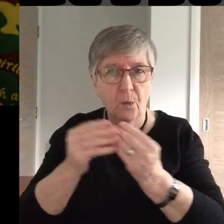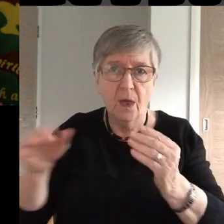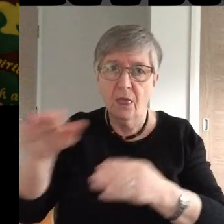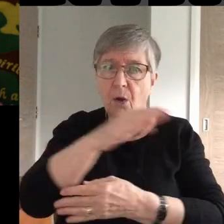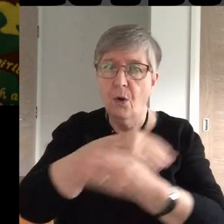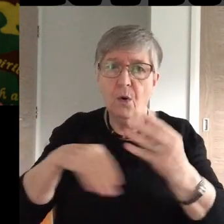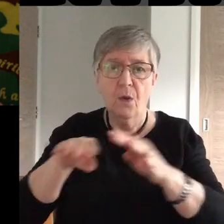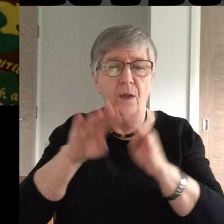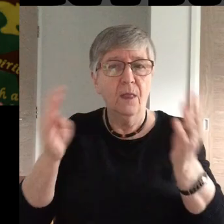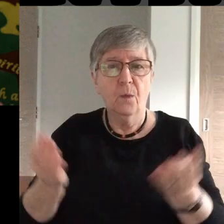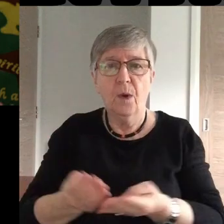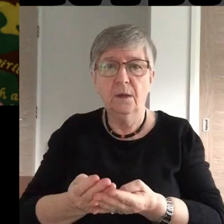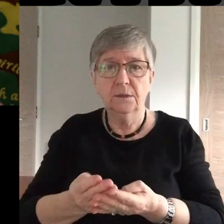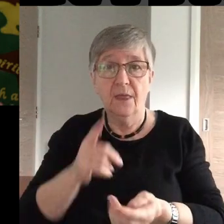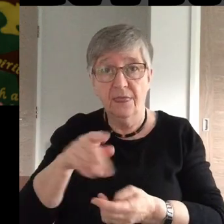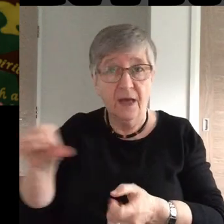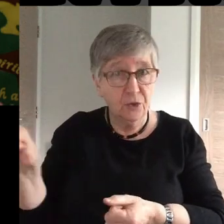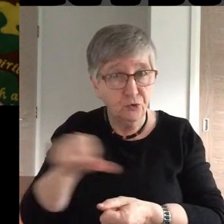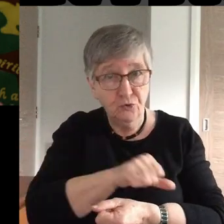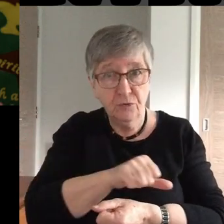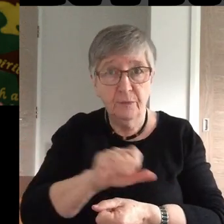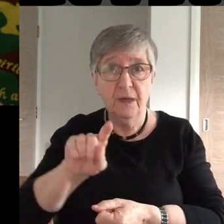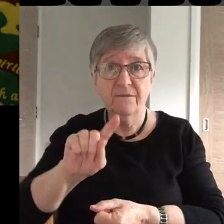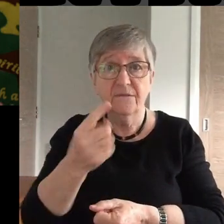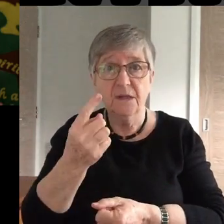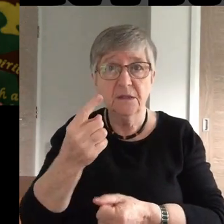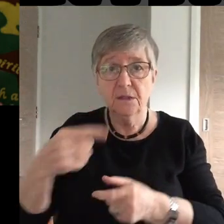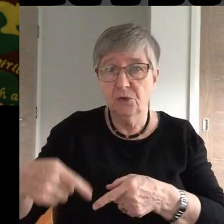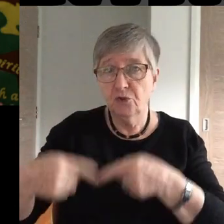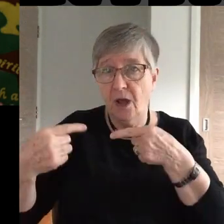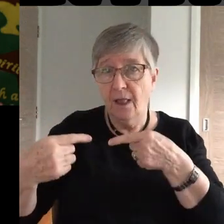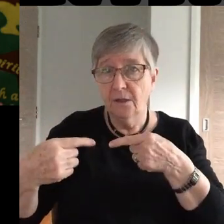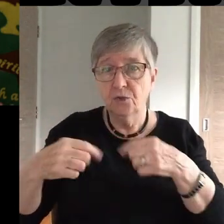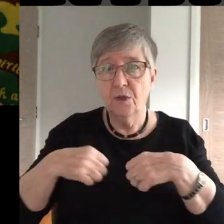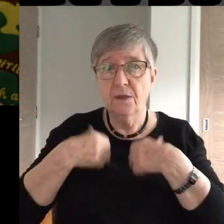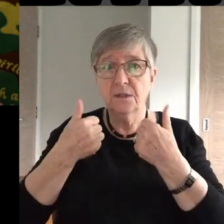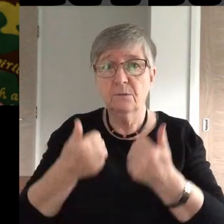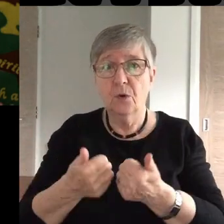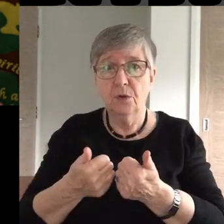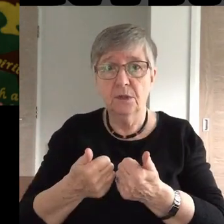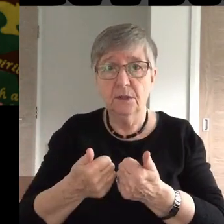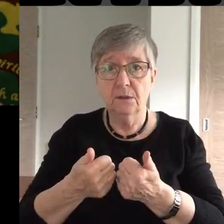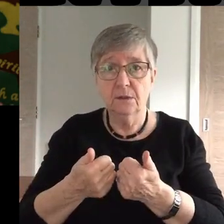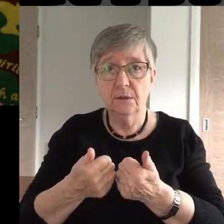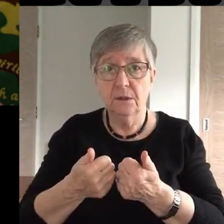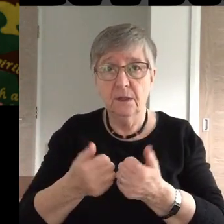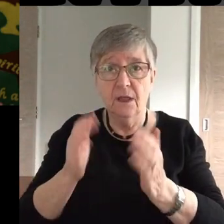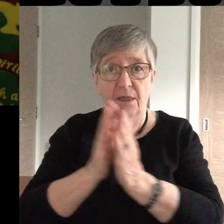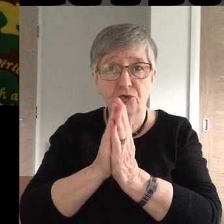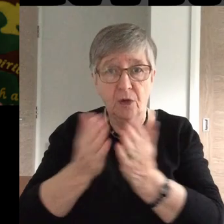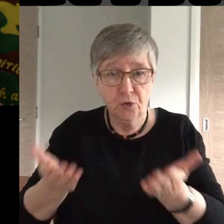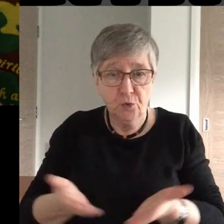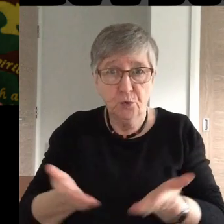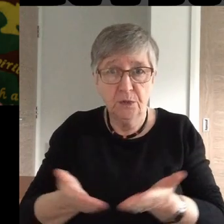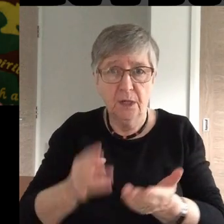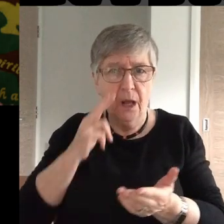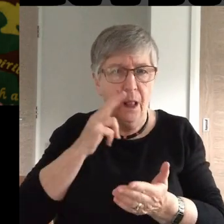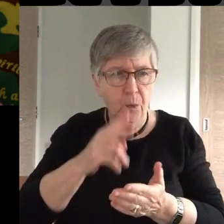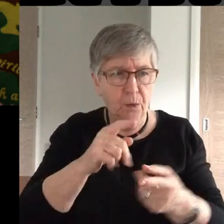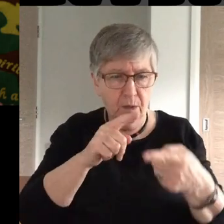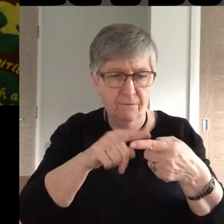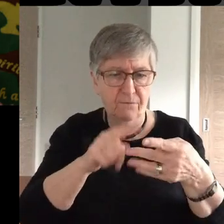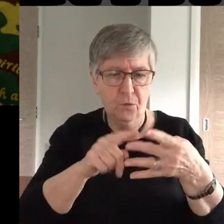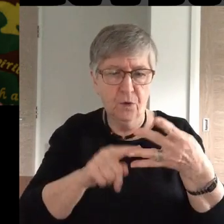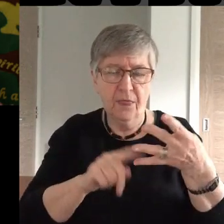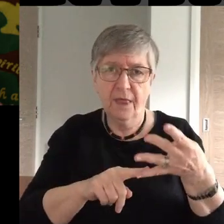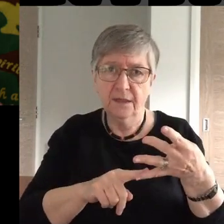world. And actually, that should be our first challenge this morning, shouldn't it? As the modern church, to look at these four things